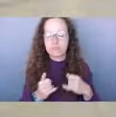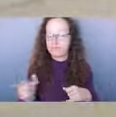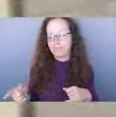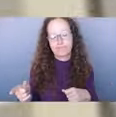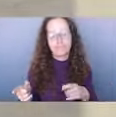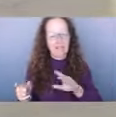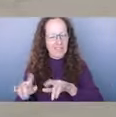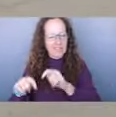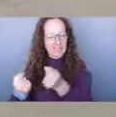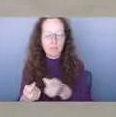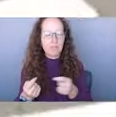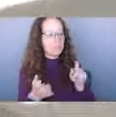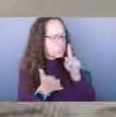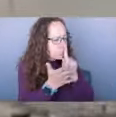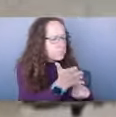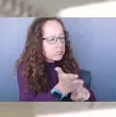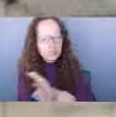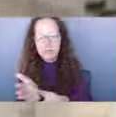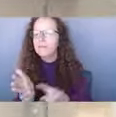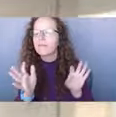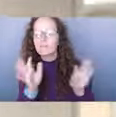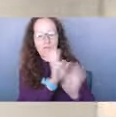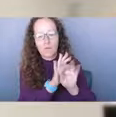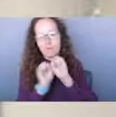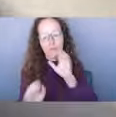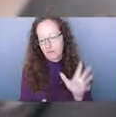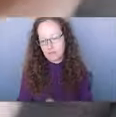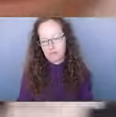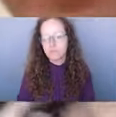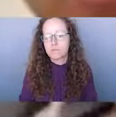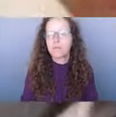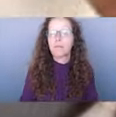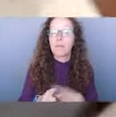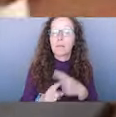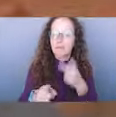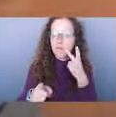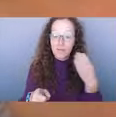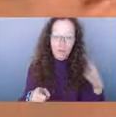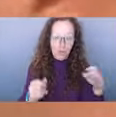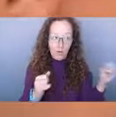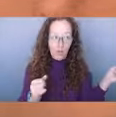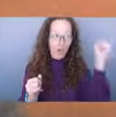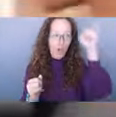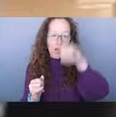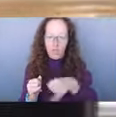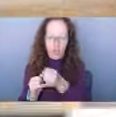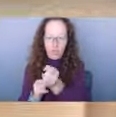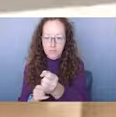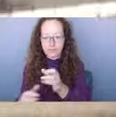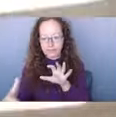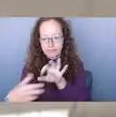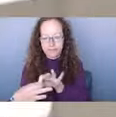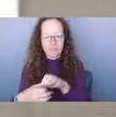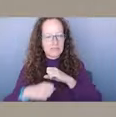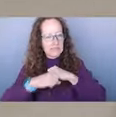wire. You can trace all the way back to this security canister. So here it goes, and you would be able to trace